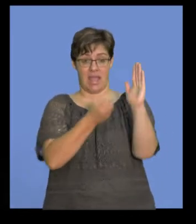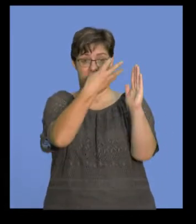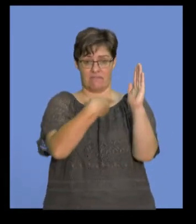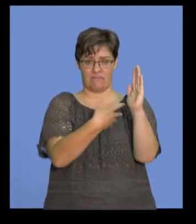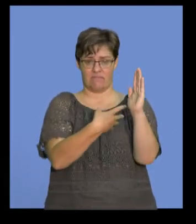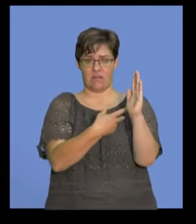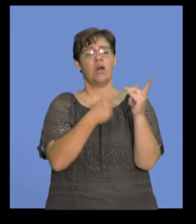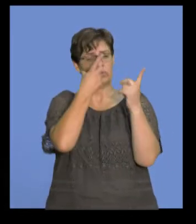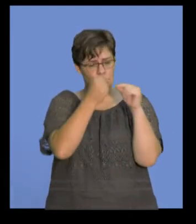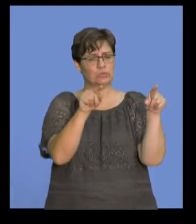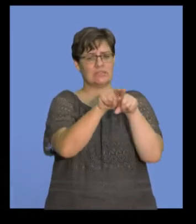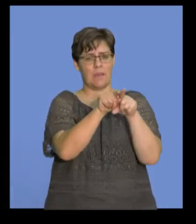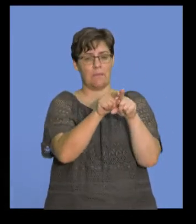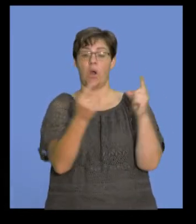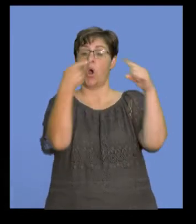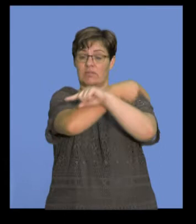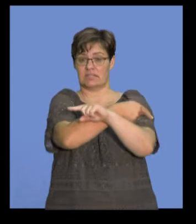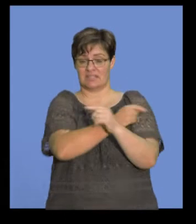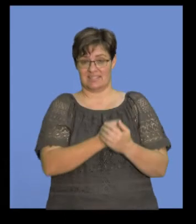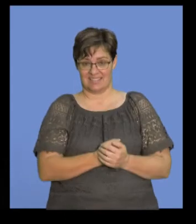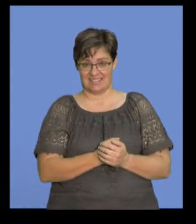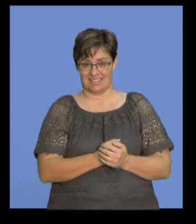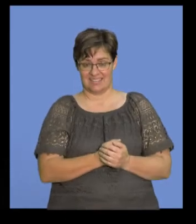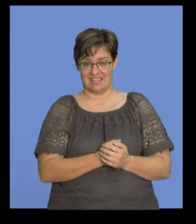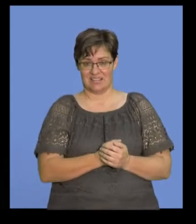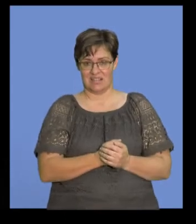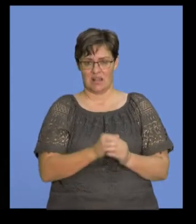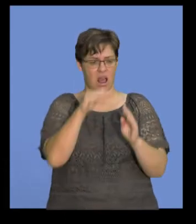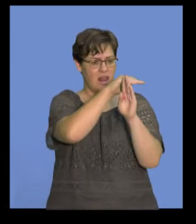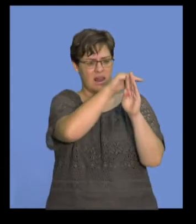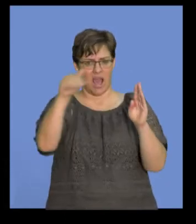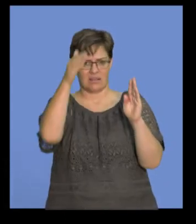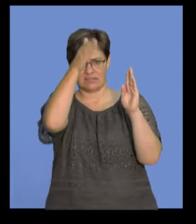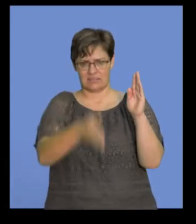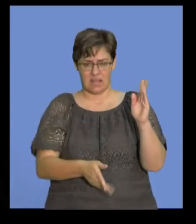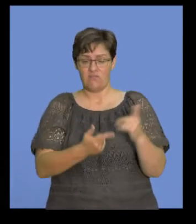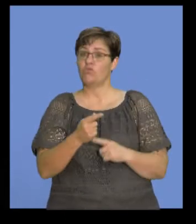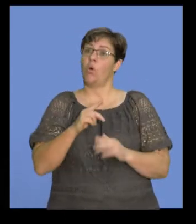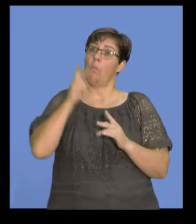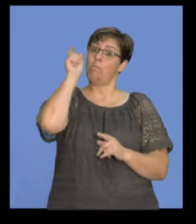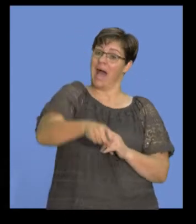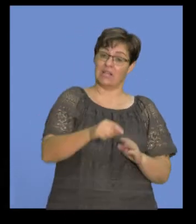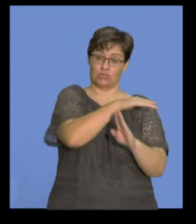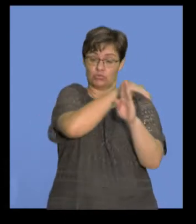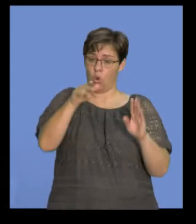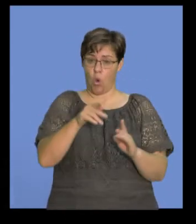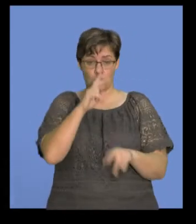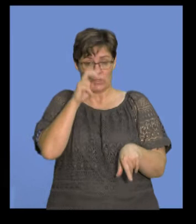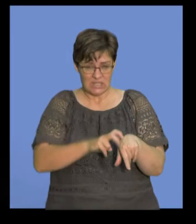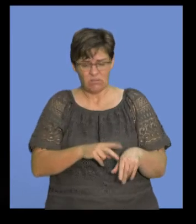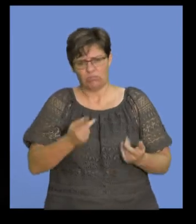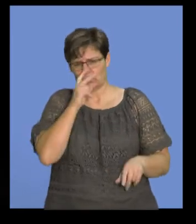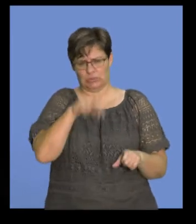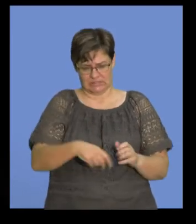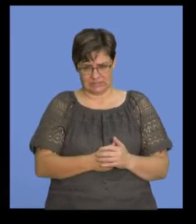must do exactly the opposite. It is not necessary to draw lines unless you are told to do so. So if we go back to